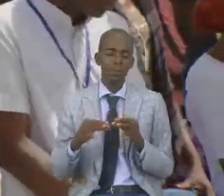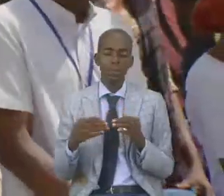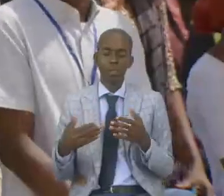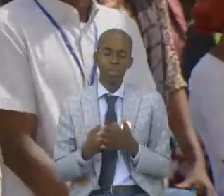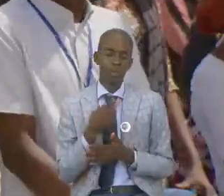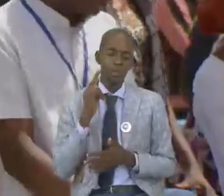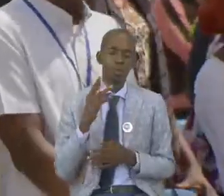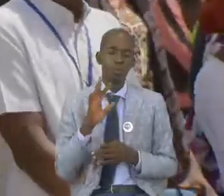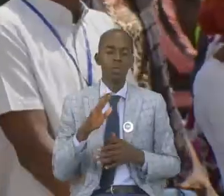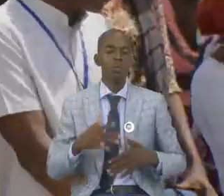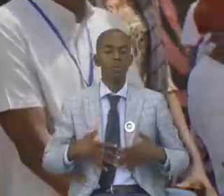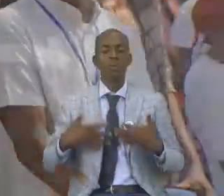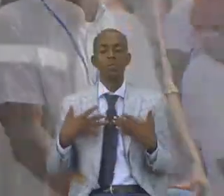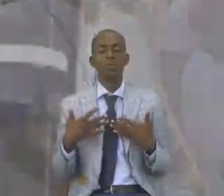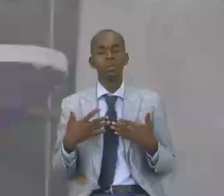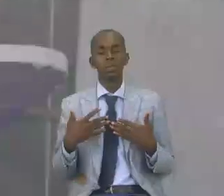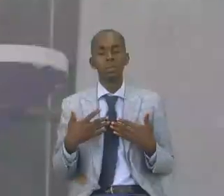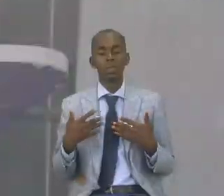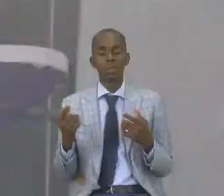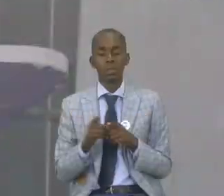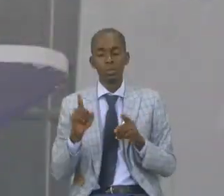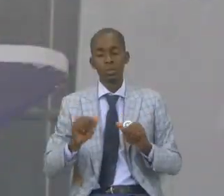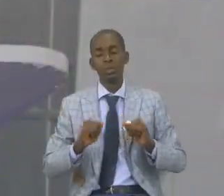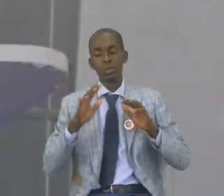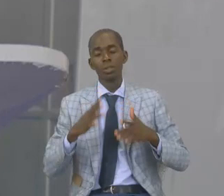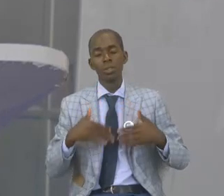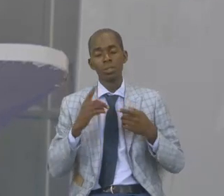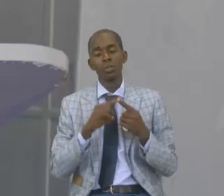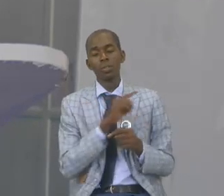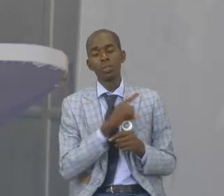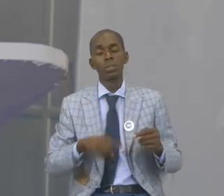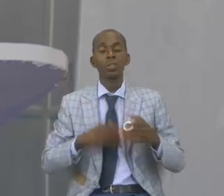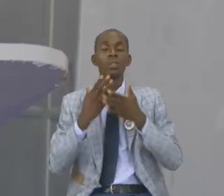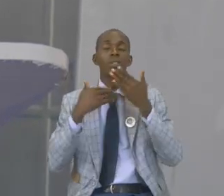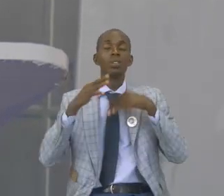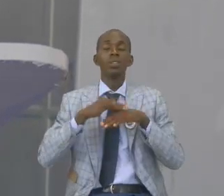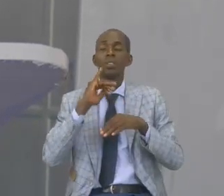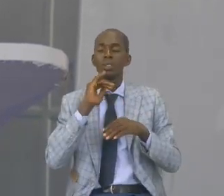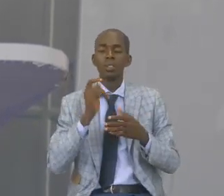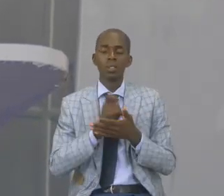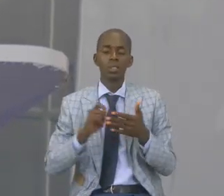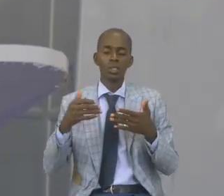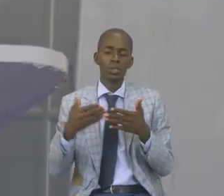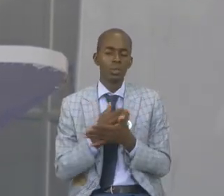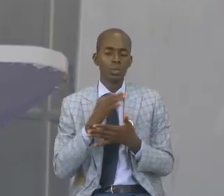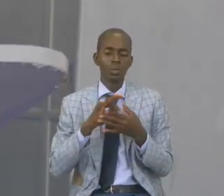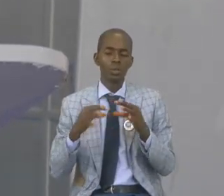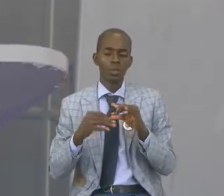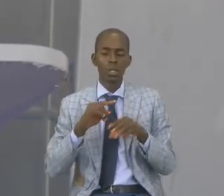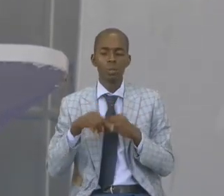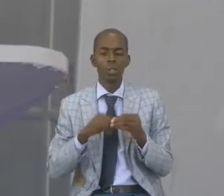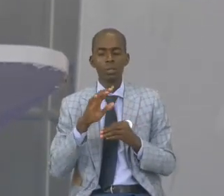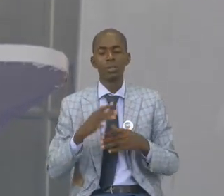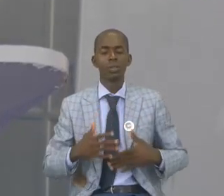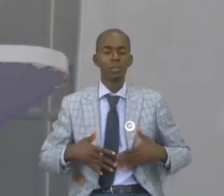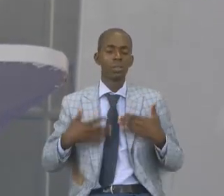life. As you surrender your life to the Lord, heaven is writing a new story about your life. Say,